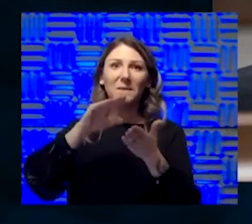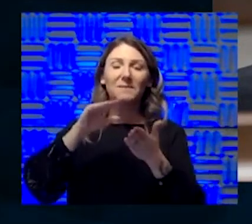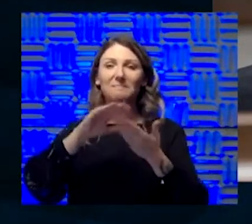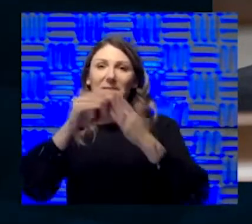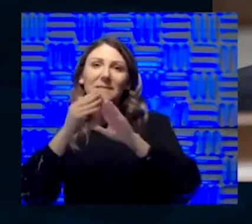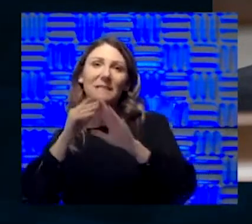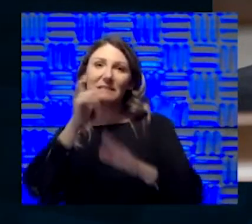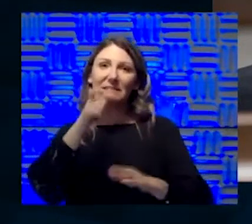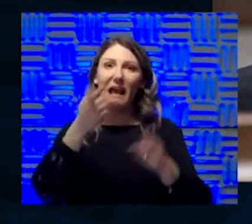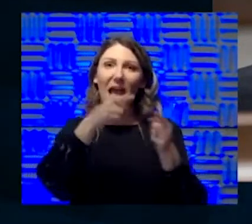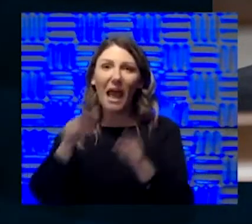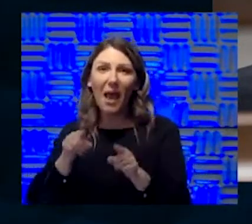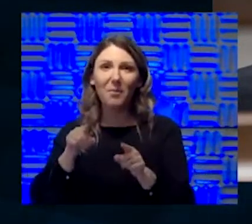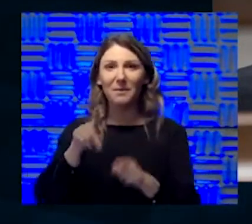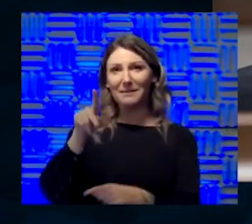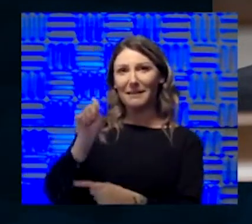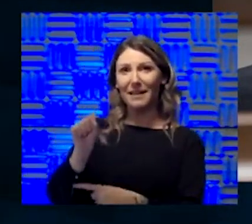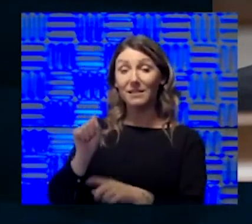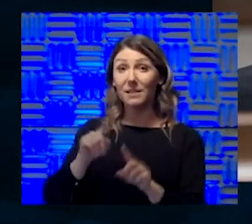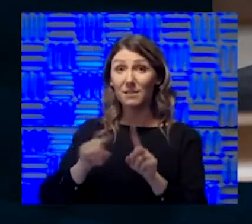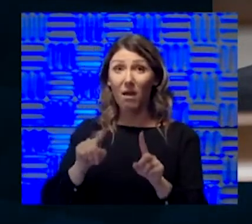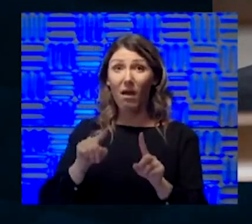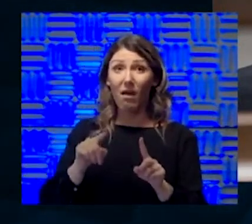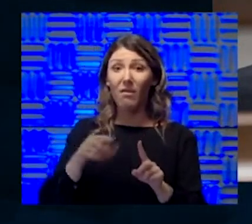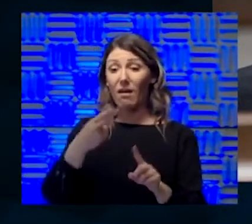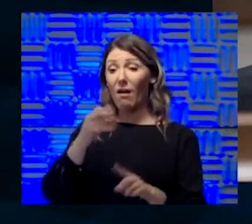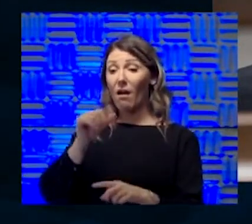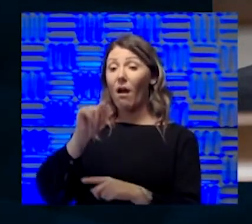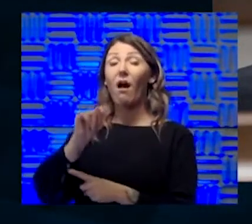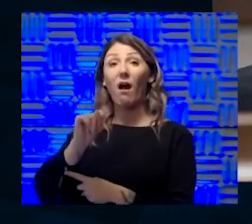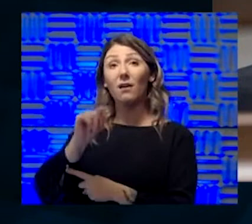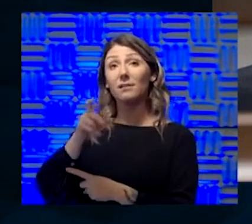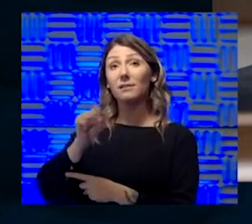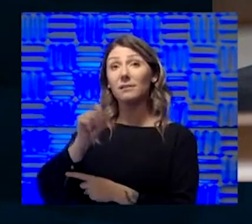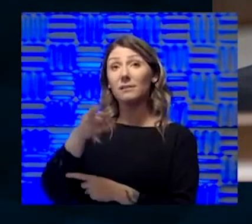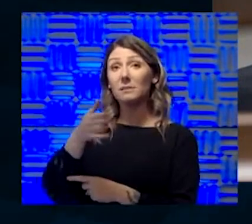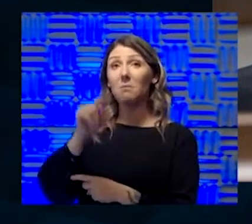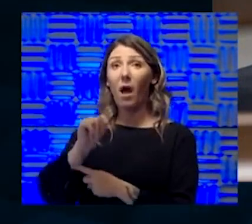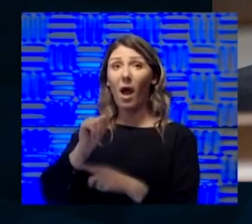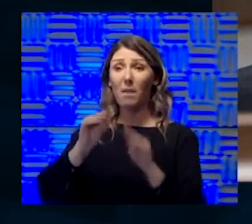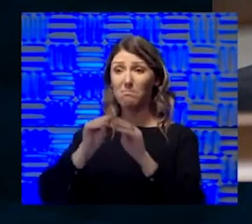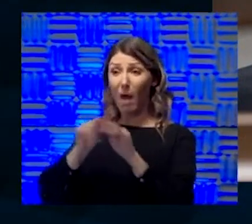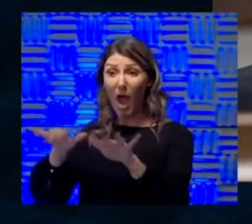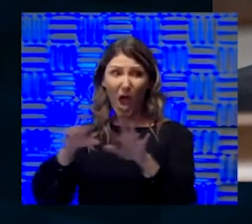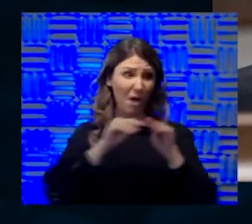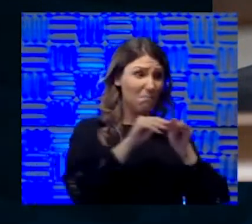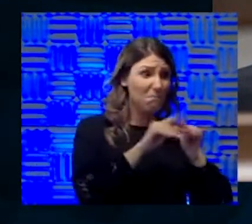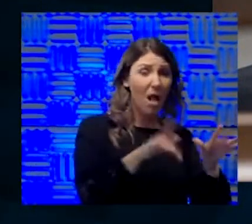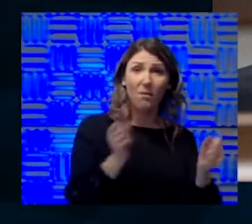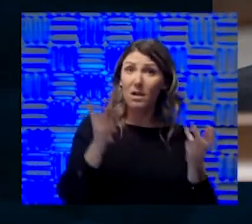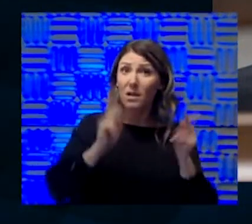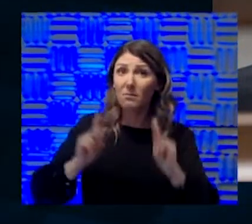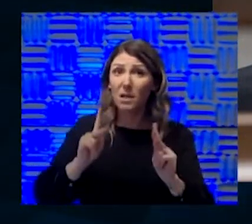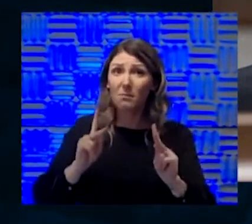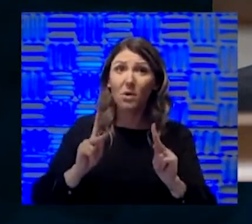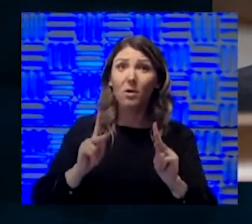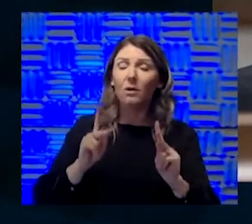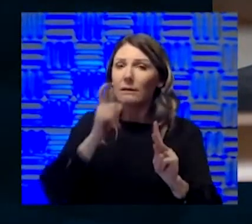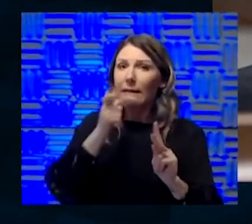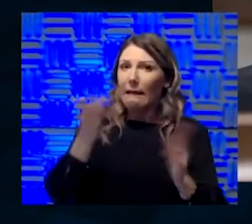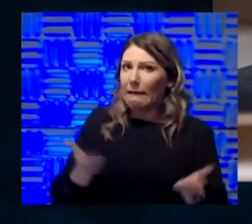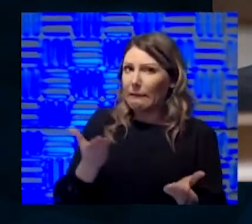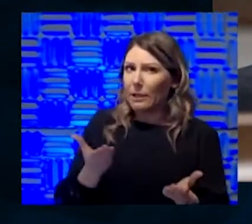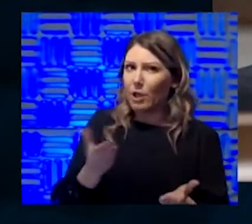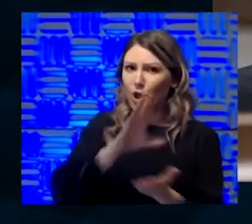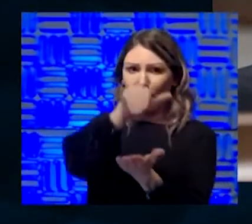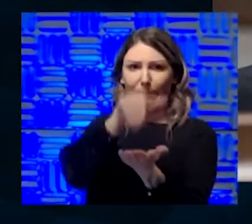discovered is, while the hot spots are not in our region yet, we are not immune from this. And so as Americans, we can't